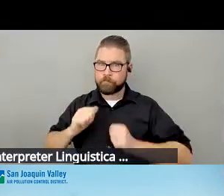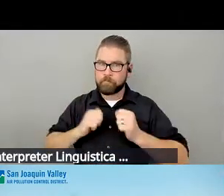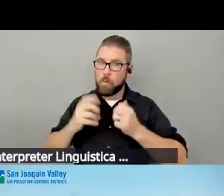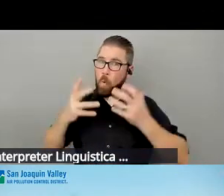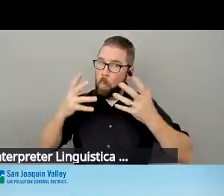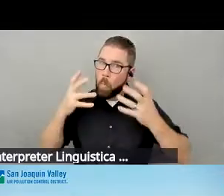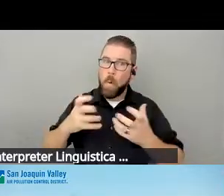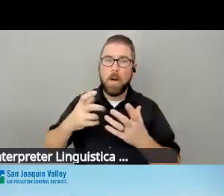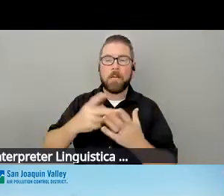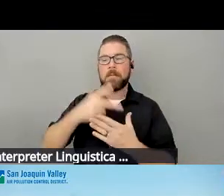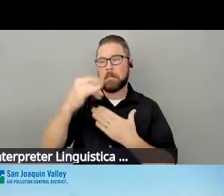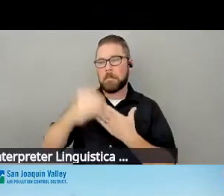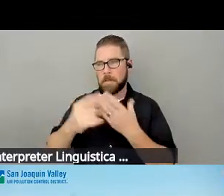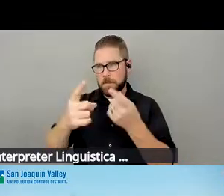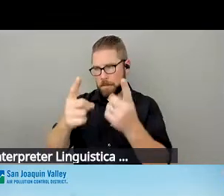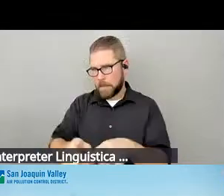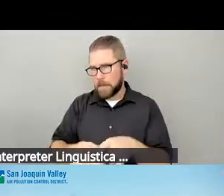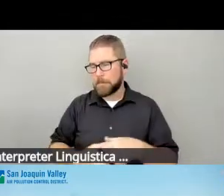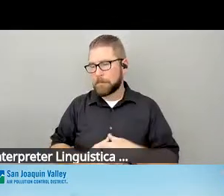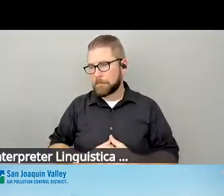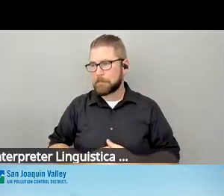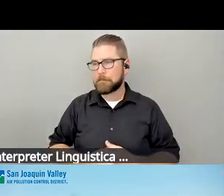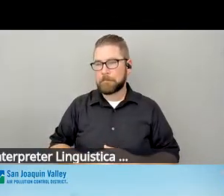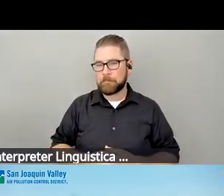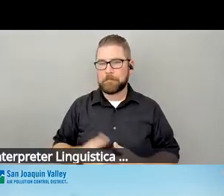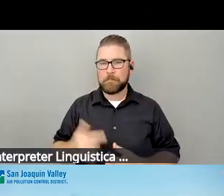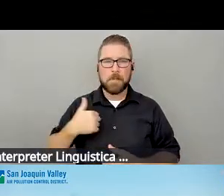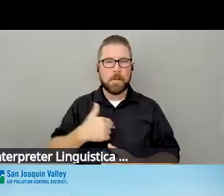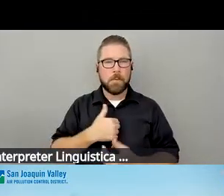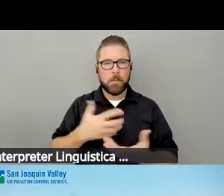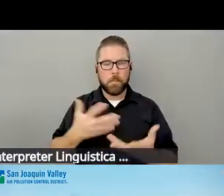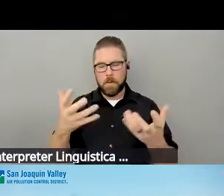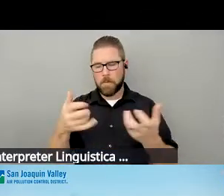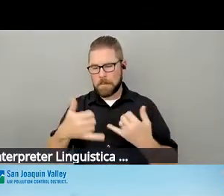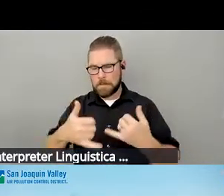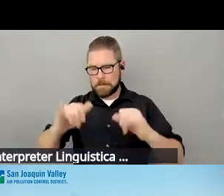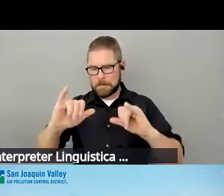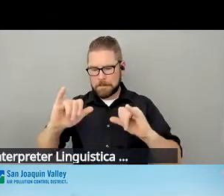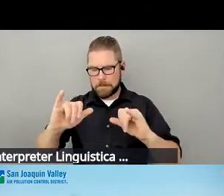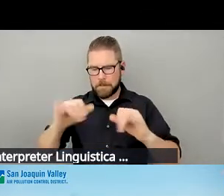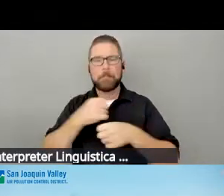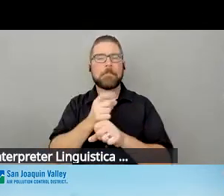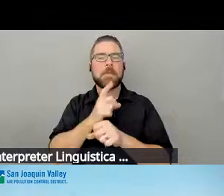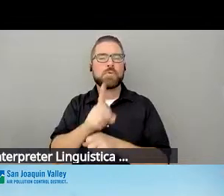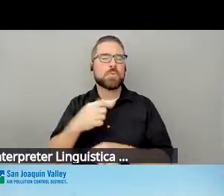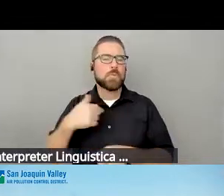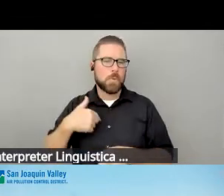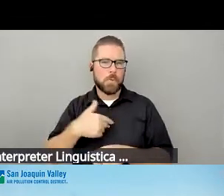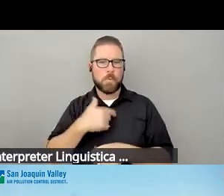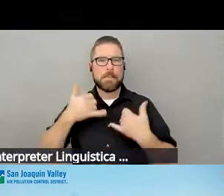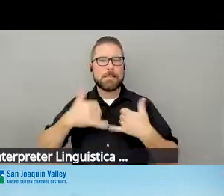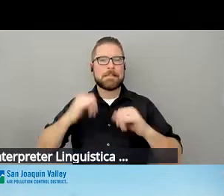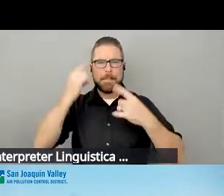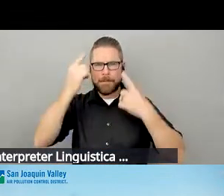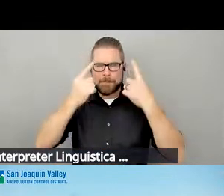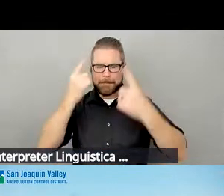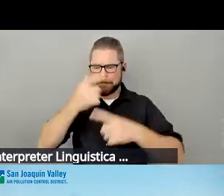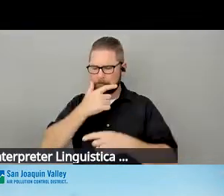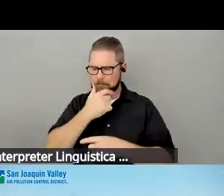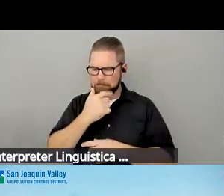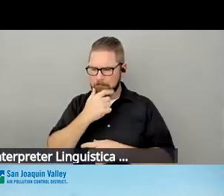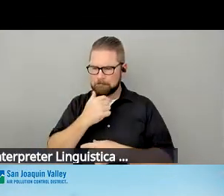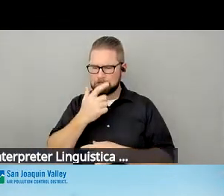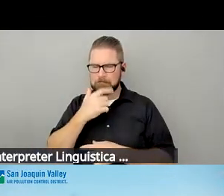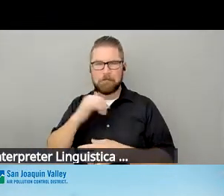about where funding, we want to still make sure that we're thinking and have the mindset of getting these immediate, this funding out